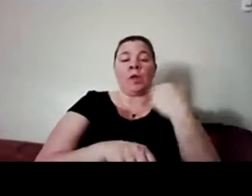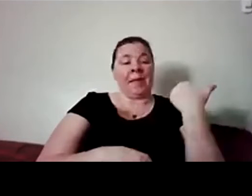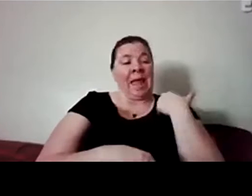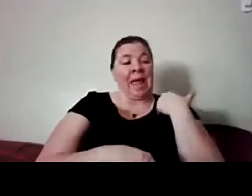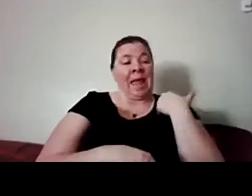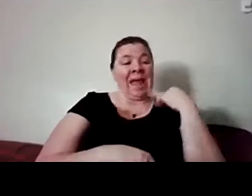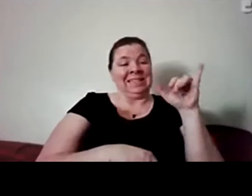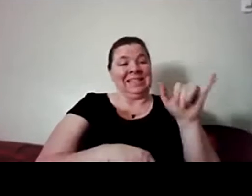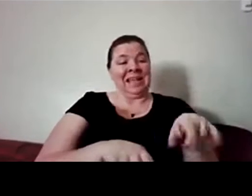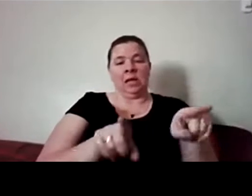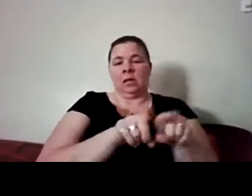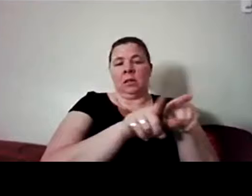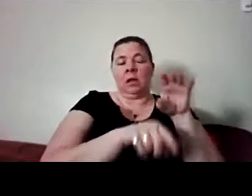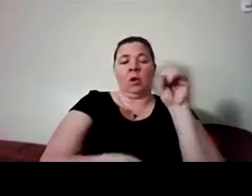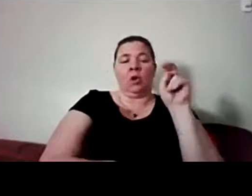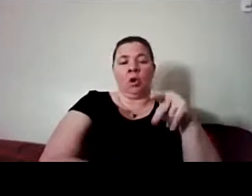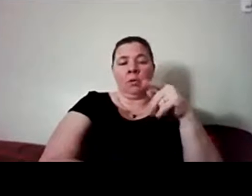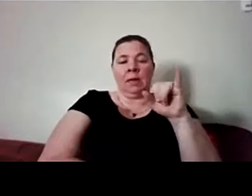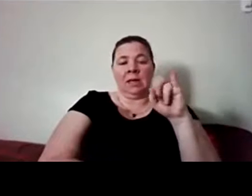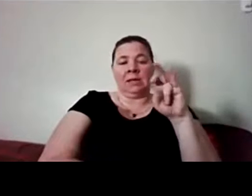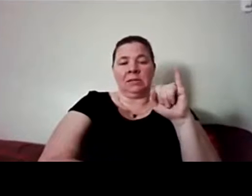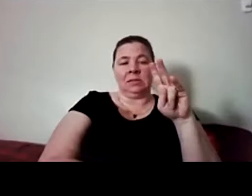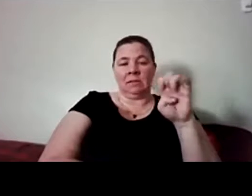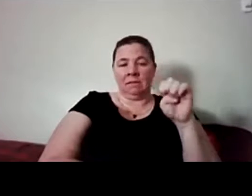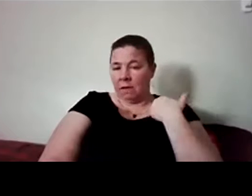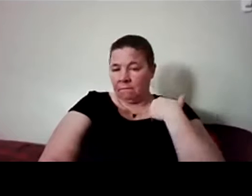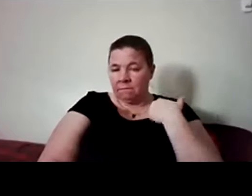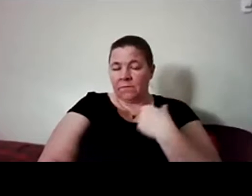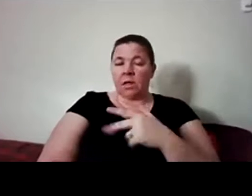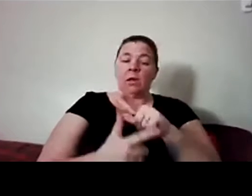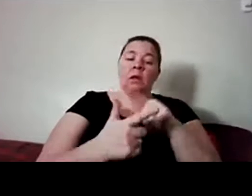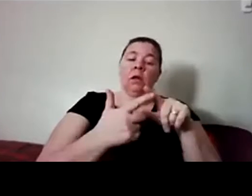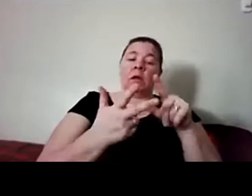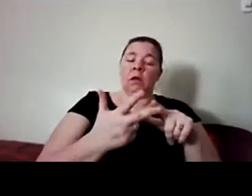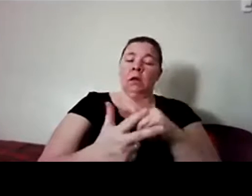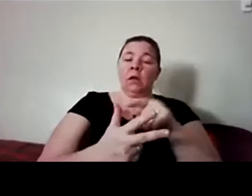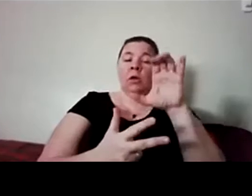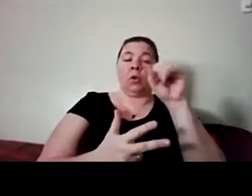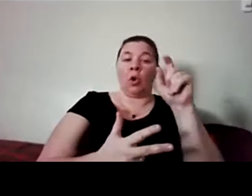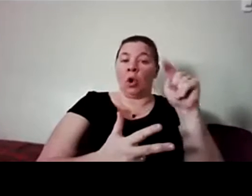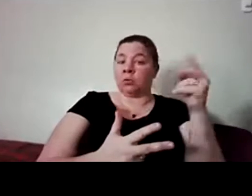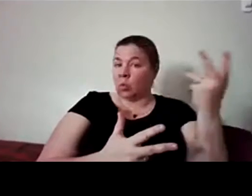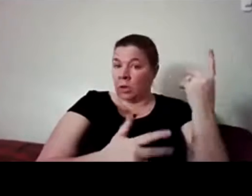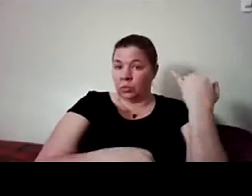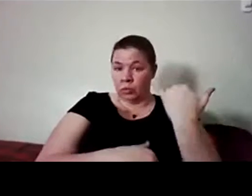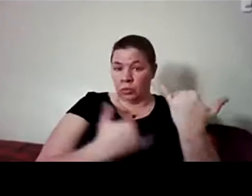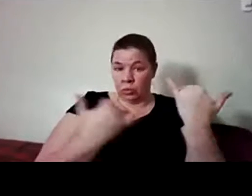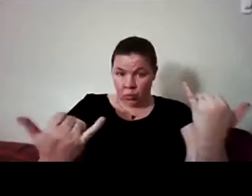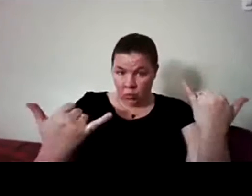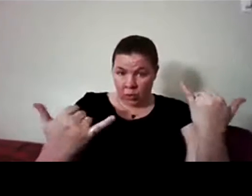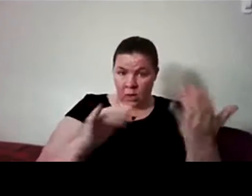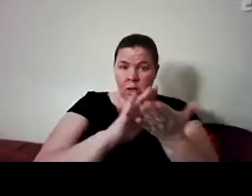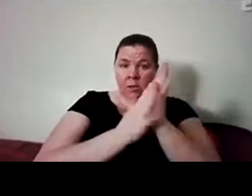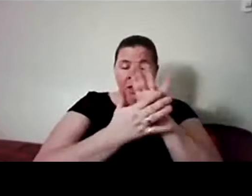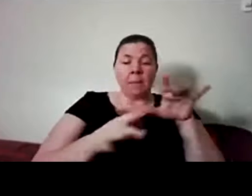has. So you have all 3 of those things in place. What is it going to cost you today to become a founder,